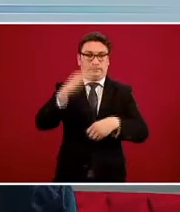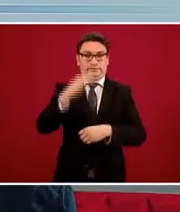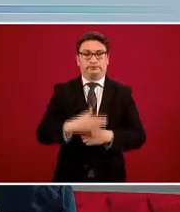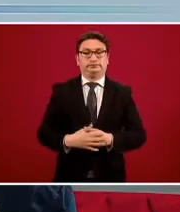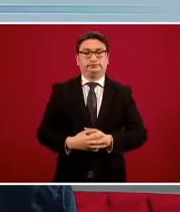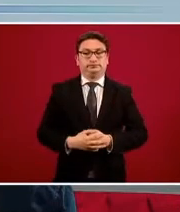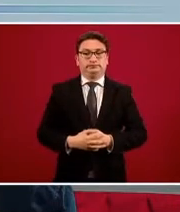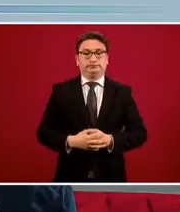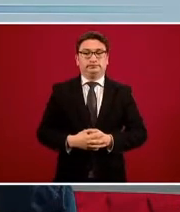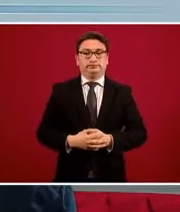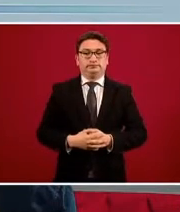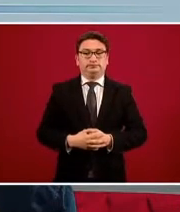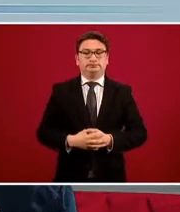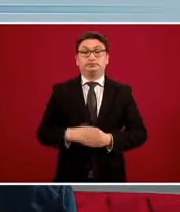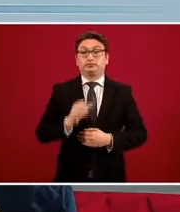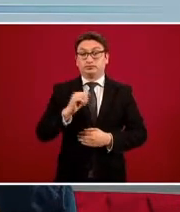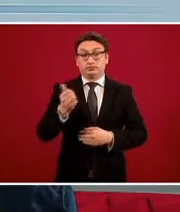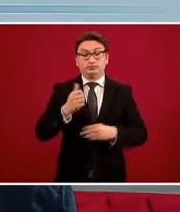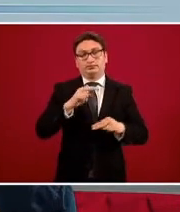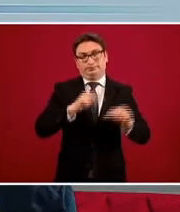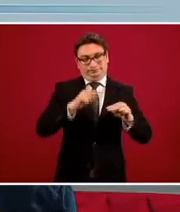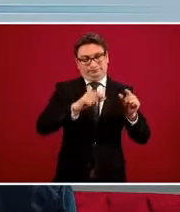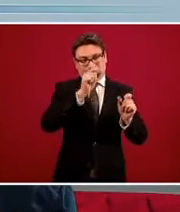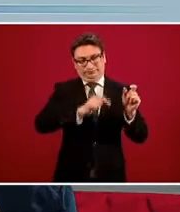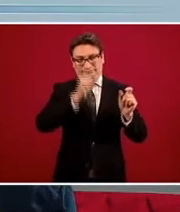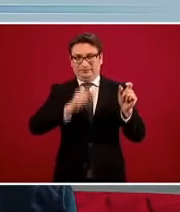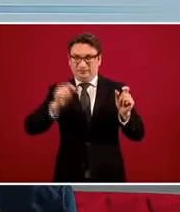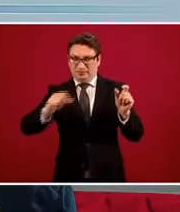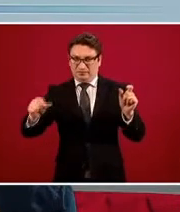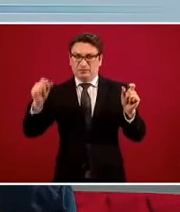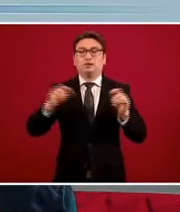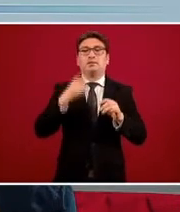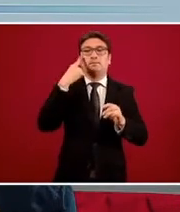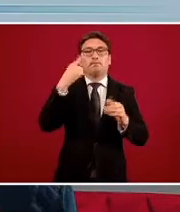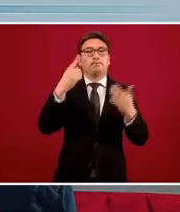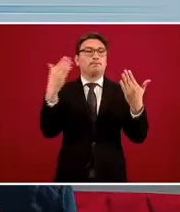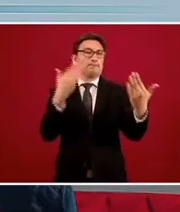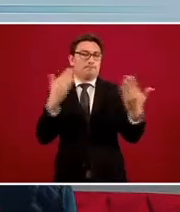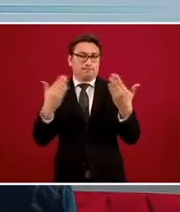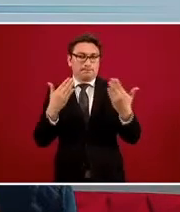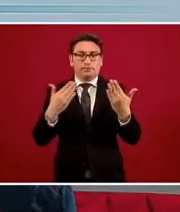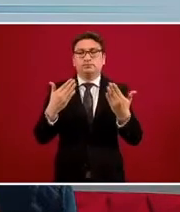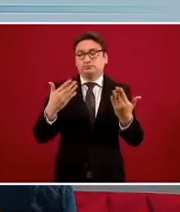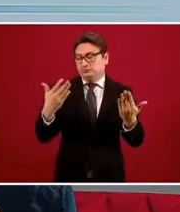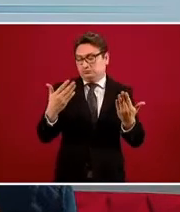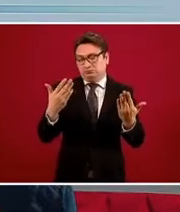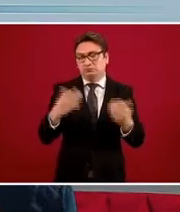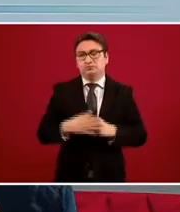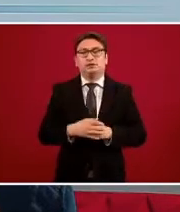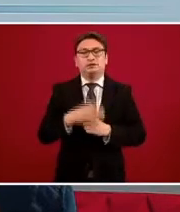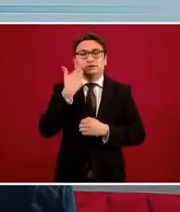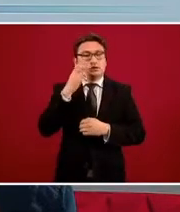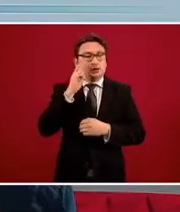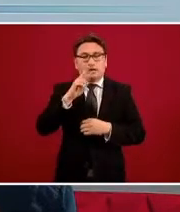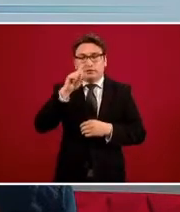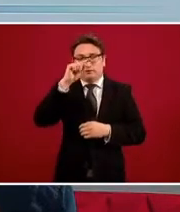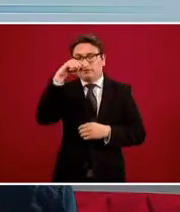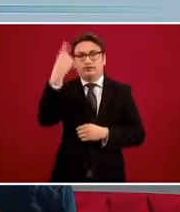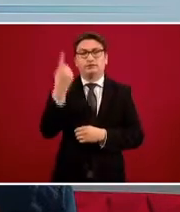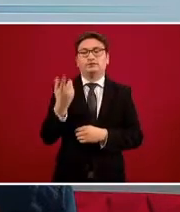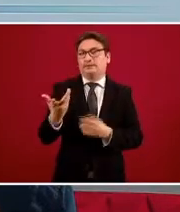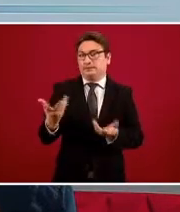we have encountered more transmission of the disease. Same information, we can look at it through a bar